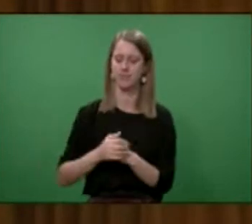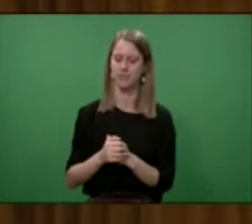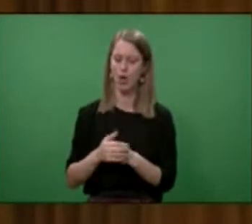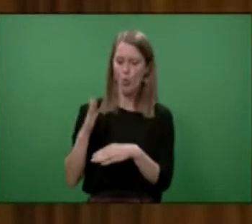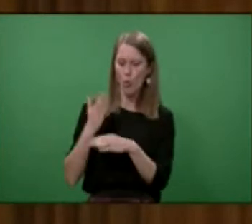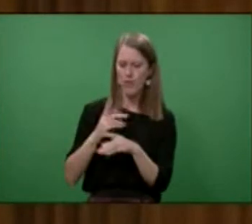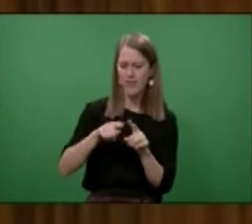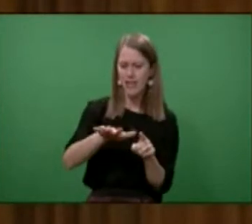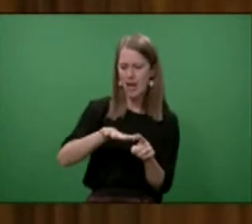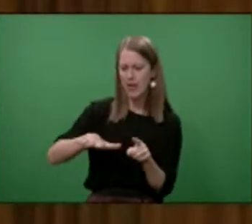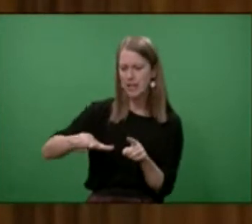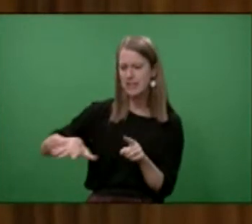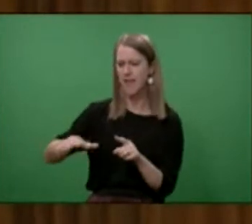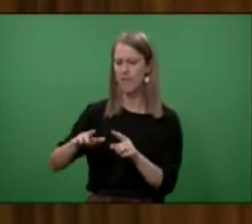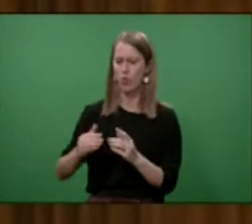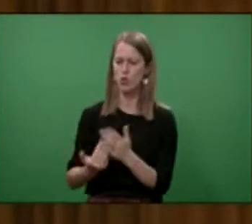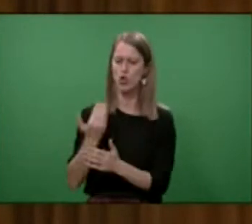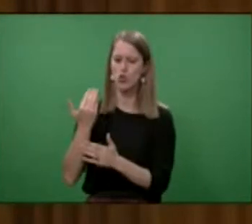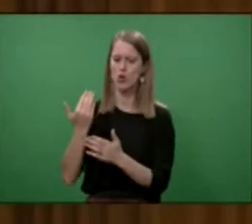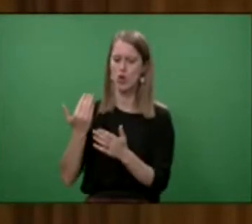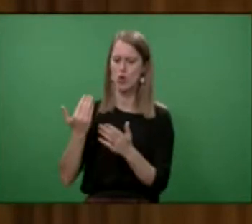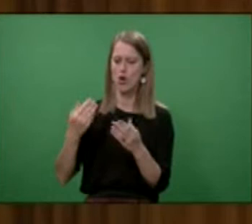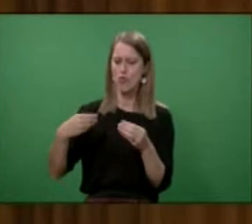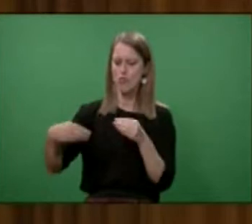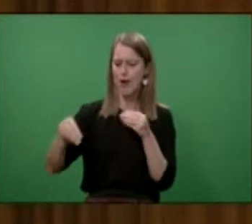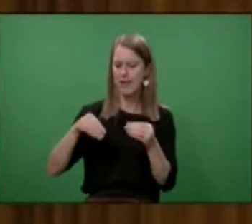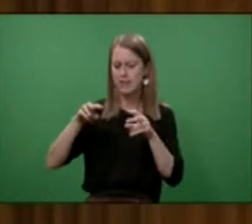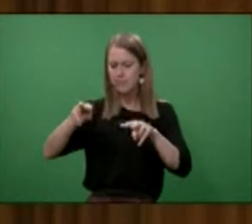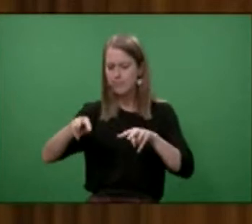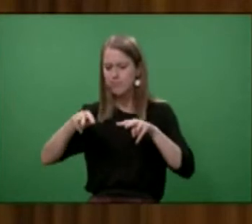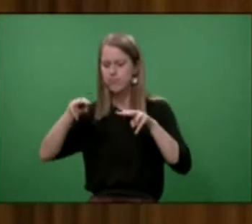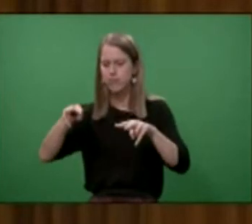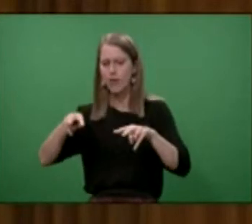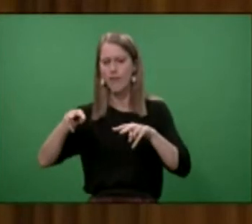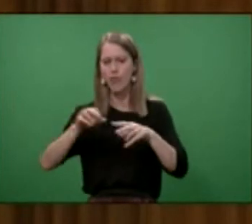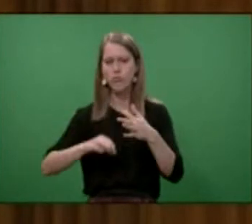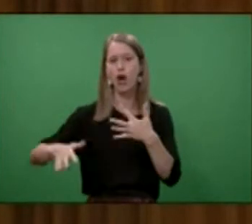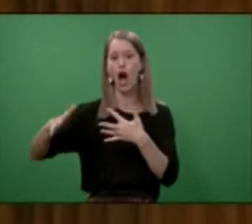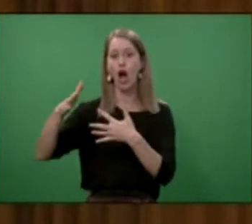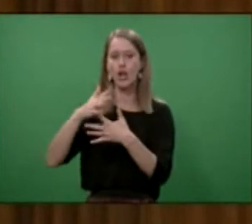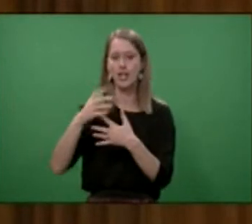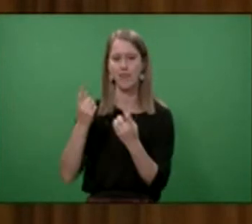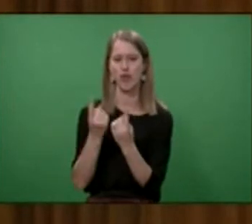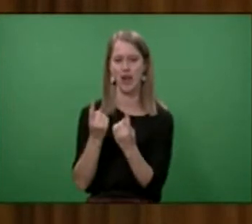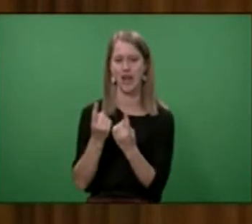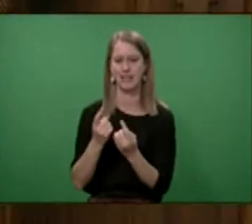establish regulated product stewardship schemes for priority products.